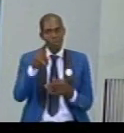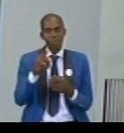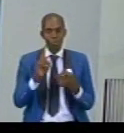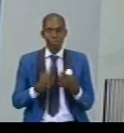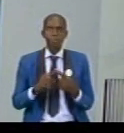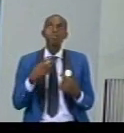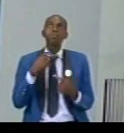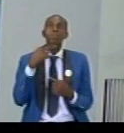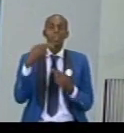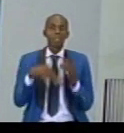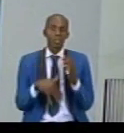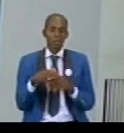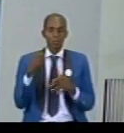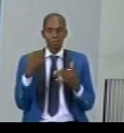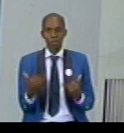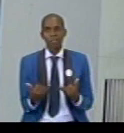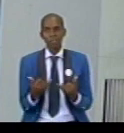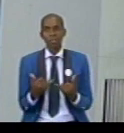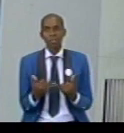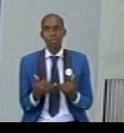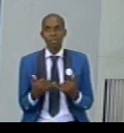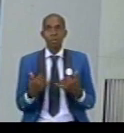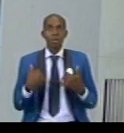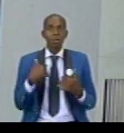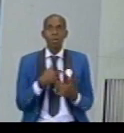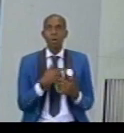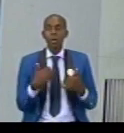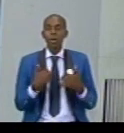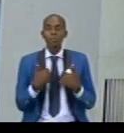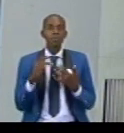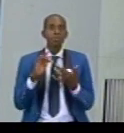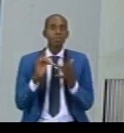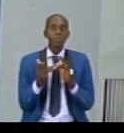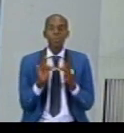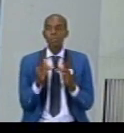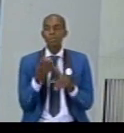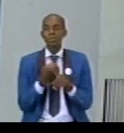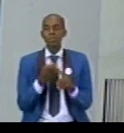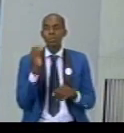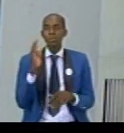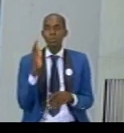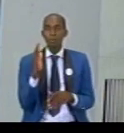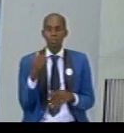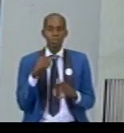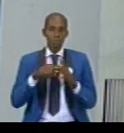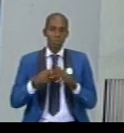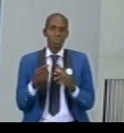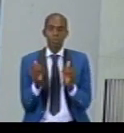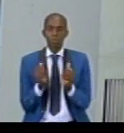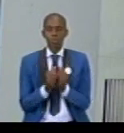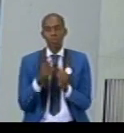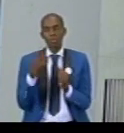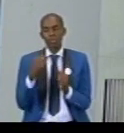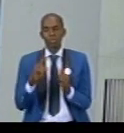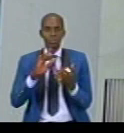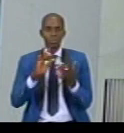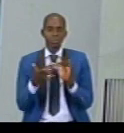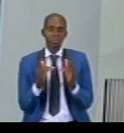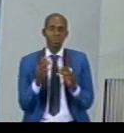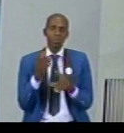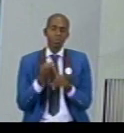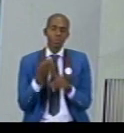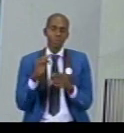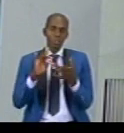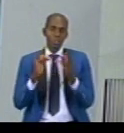We are waiting for you. Online testimony. If there are anyone online now, let's start with that. While you are checking your own here, we are